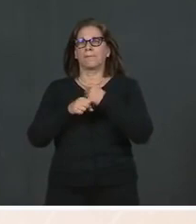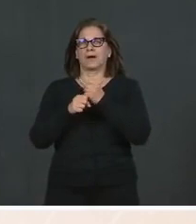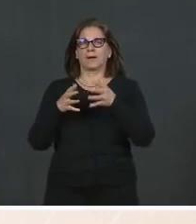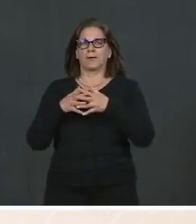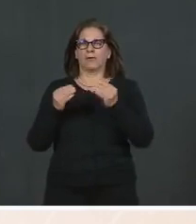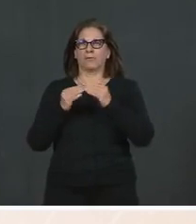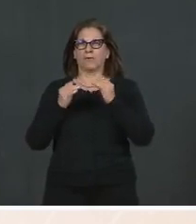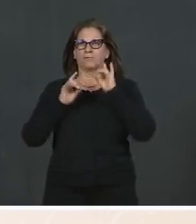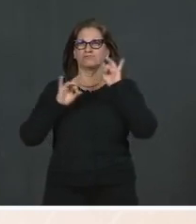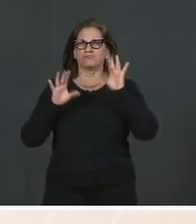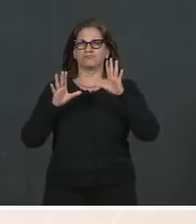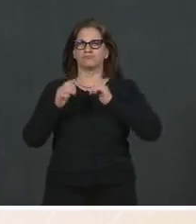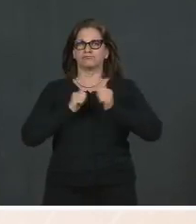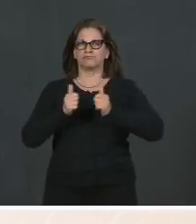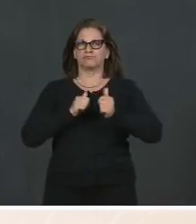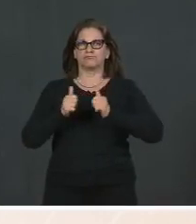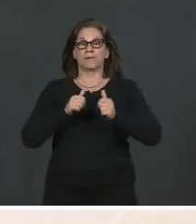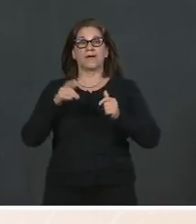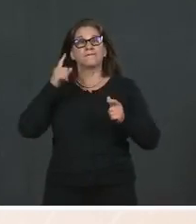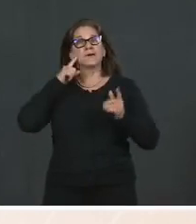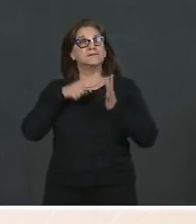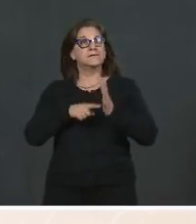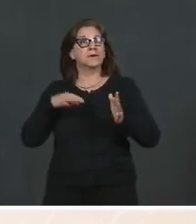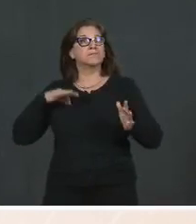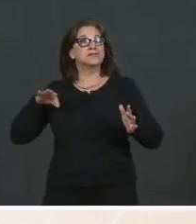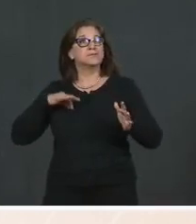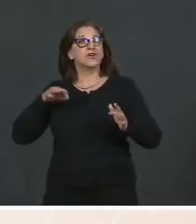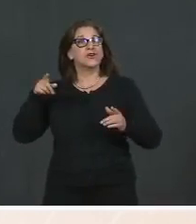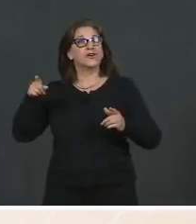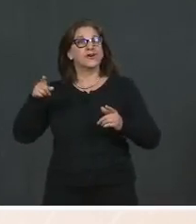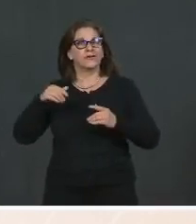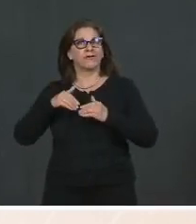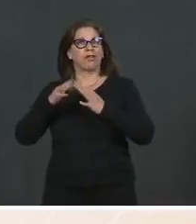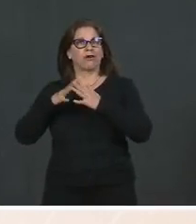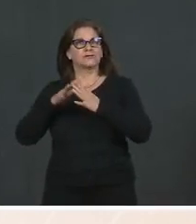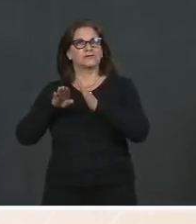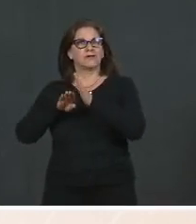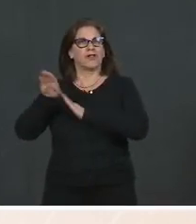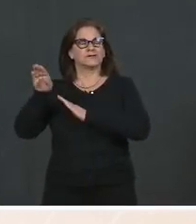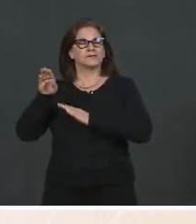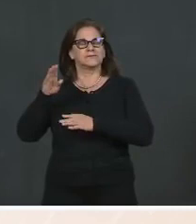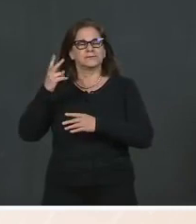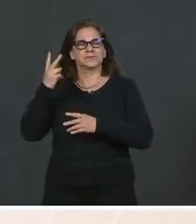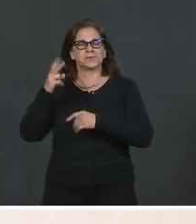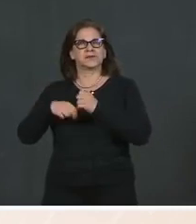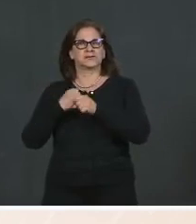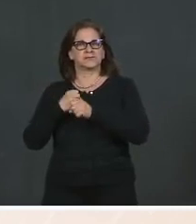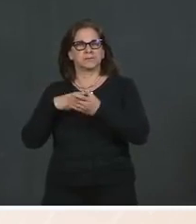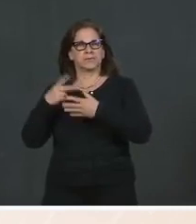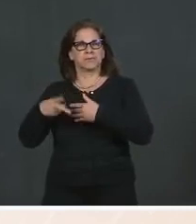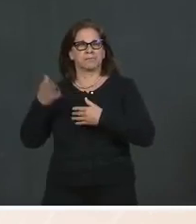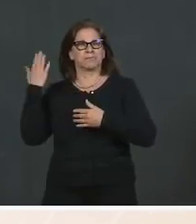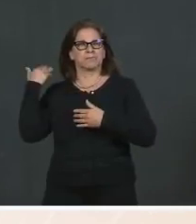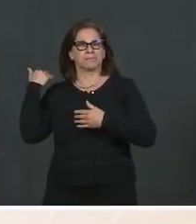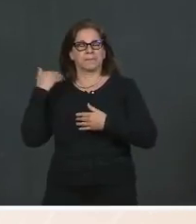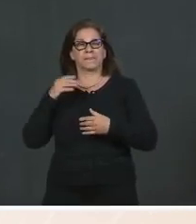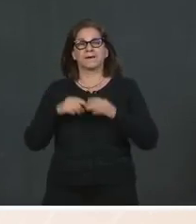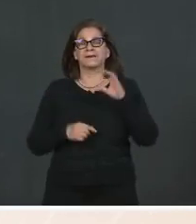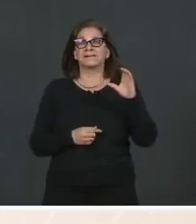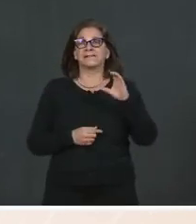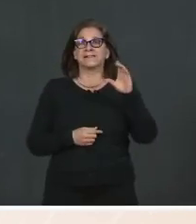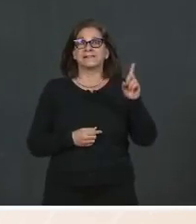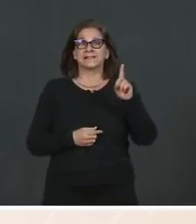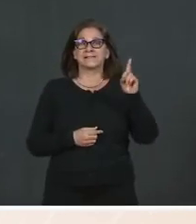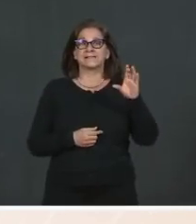he launched his campaign for the presidency just 2 years ago. Today, the CDC also announced a 90-day extension of the federal